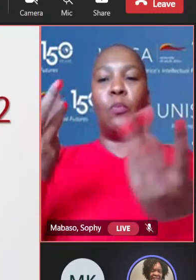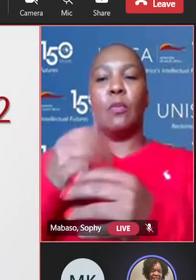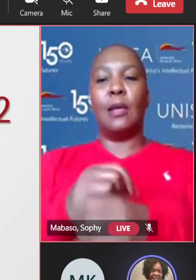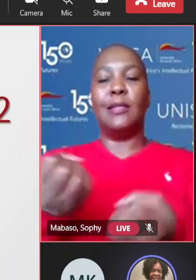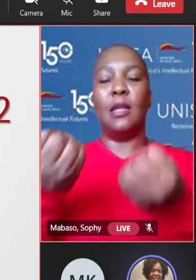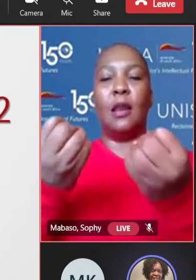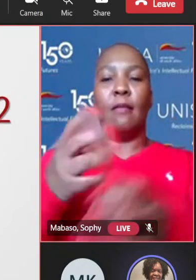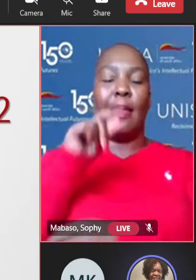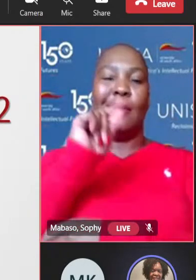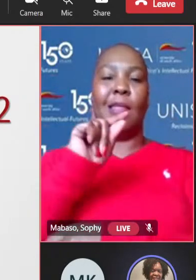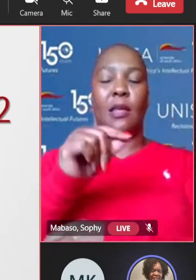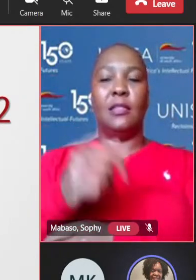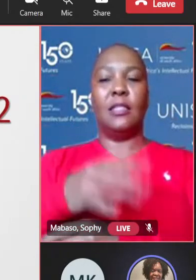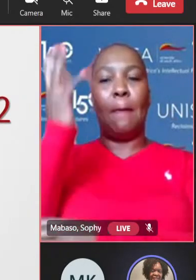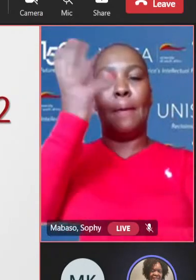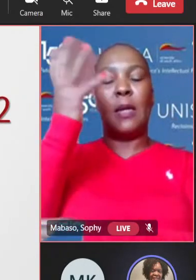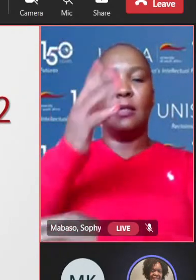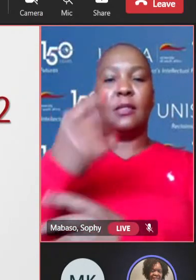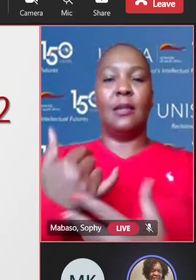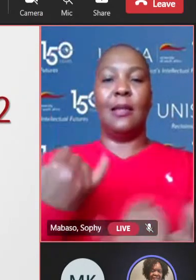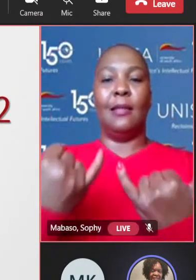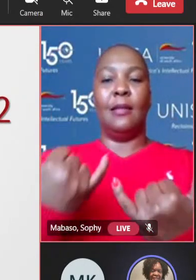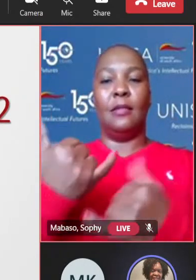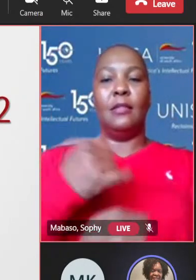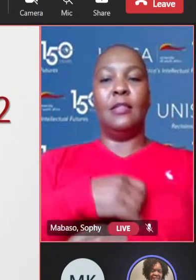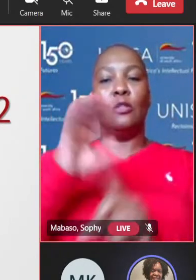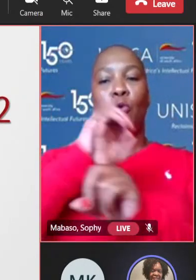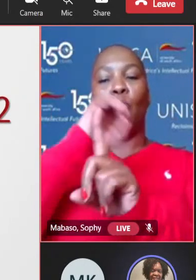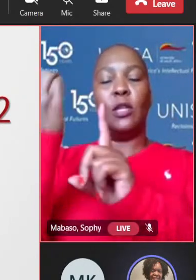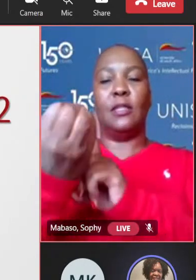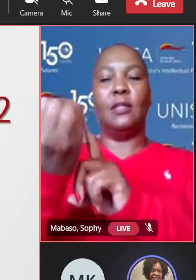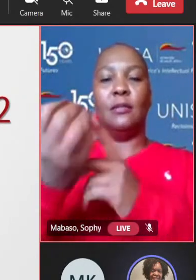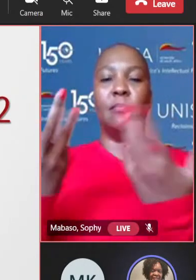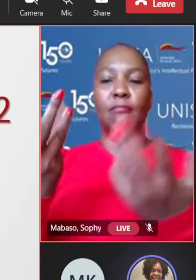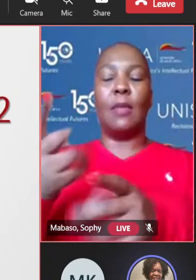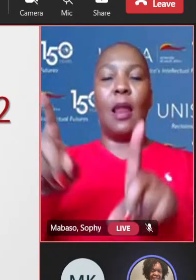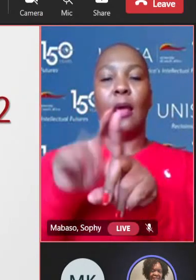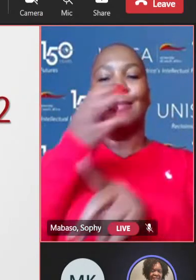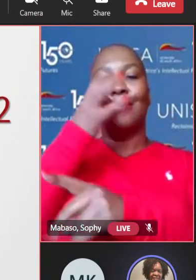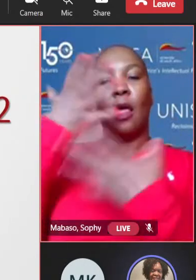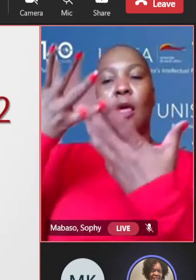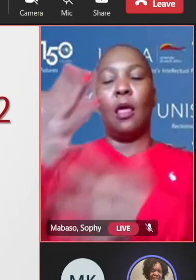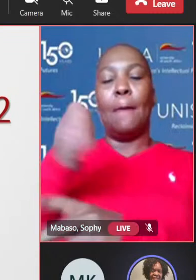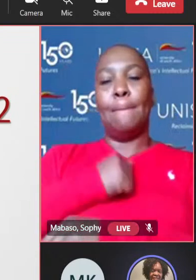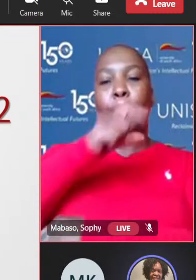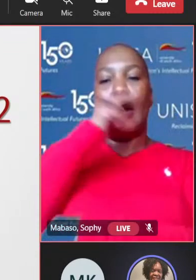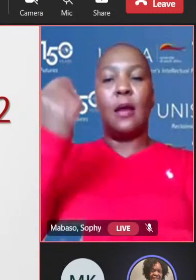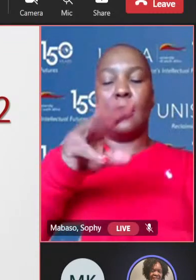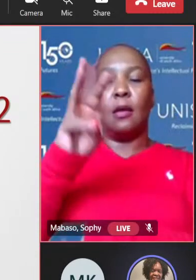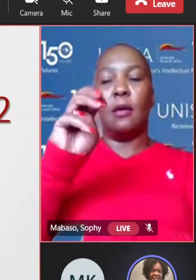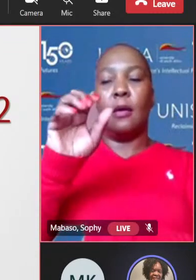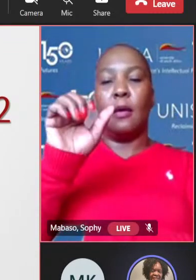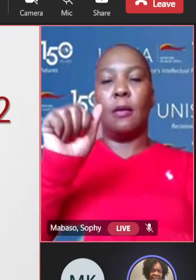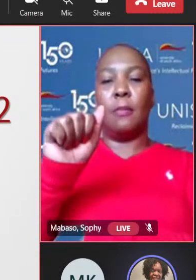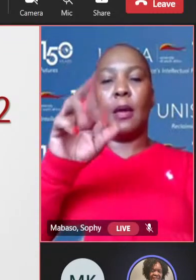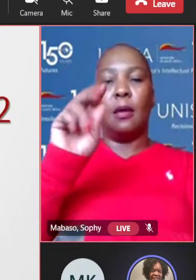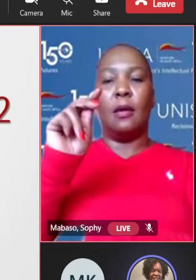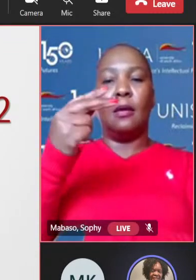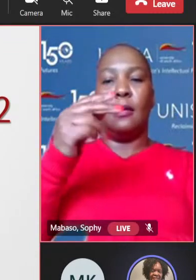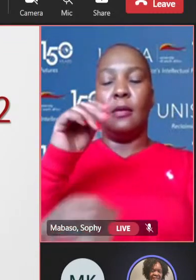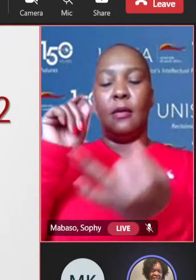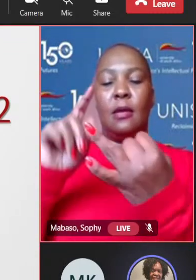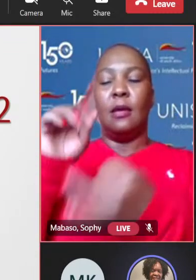this presentation during this orientation. As I've said, my name is Maki Nyandeni. I'm from